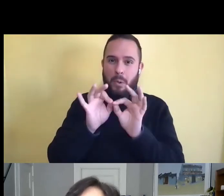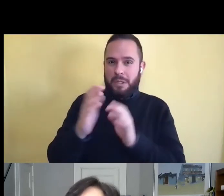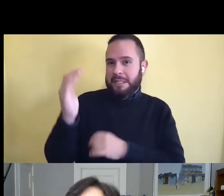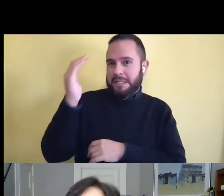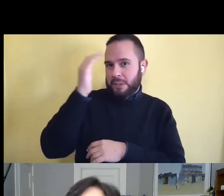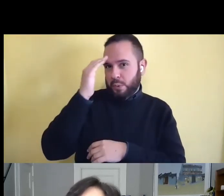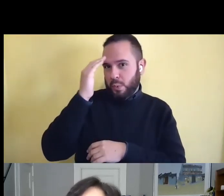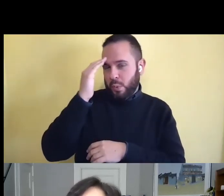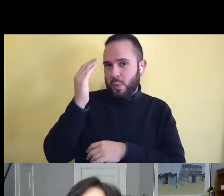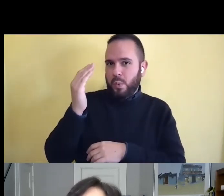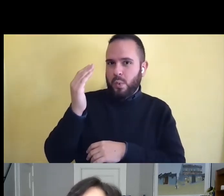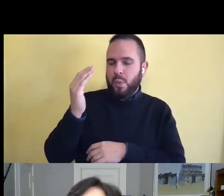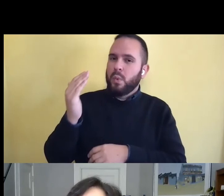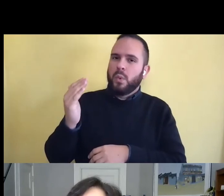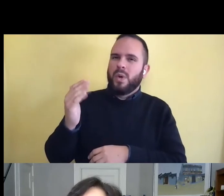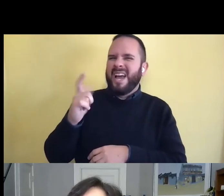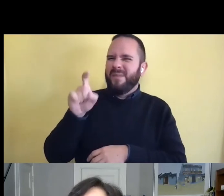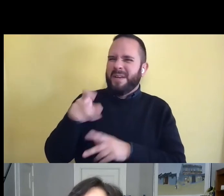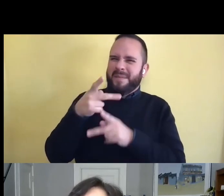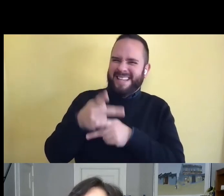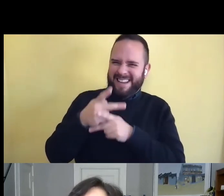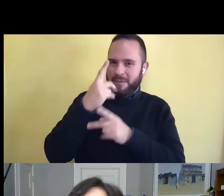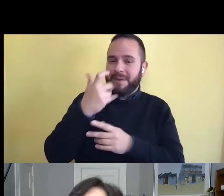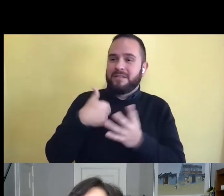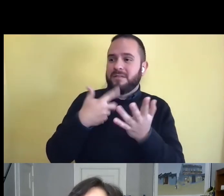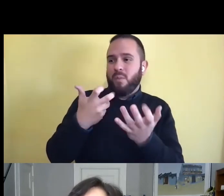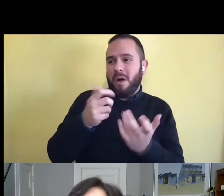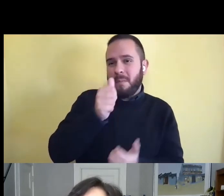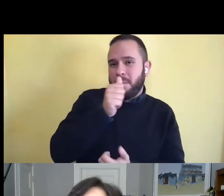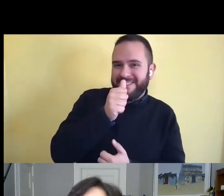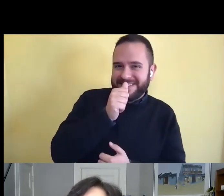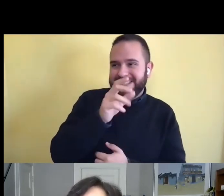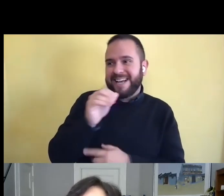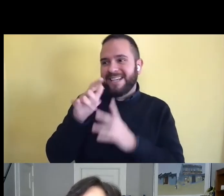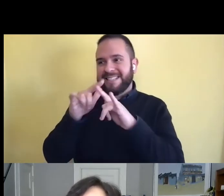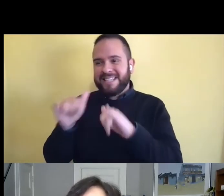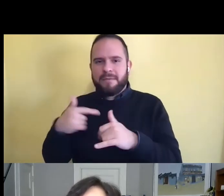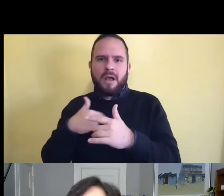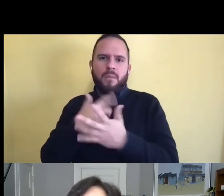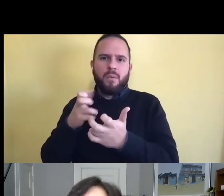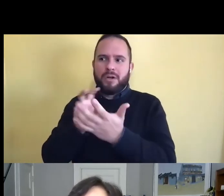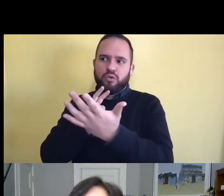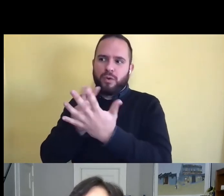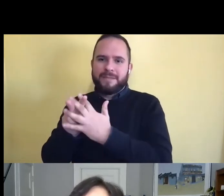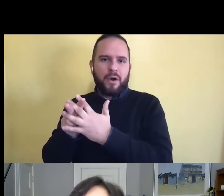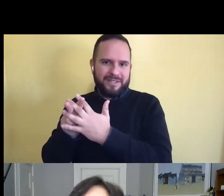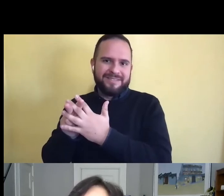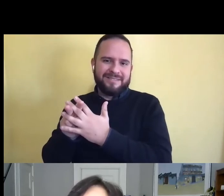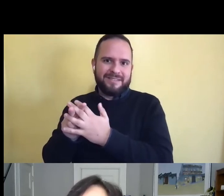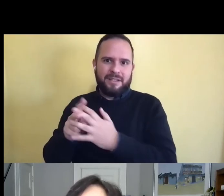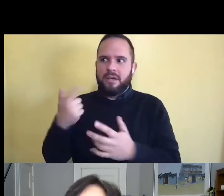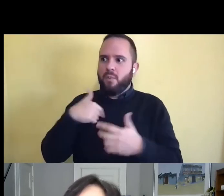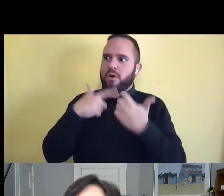balance privacy, but also be transparent that we are creating inclusive and diverse data sets. When I